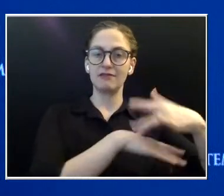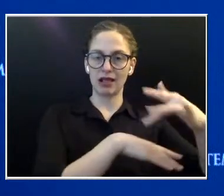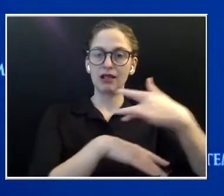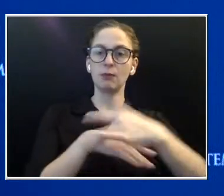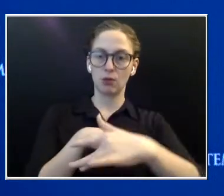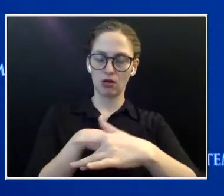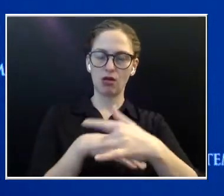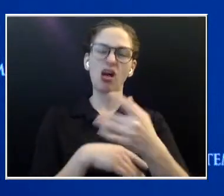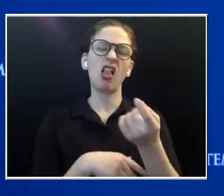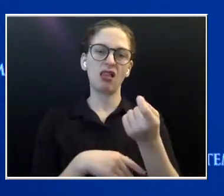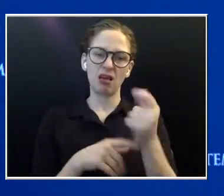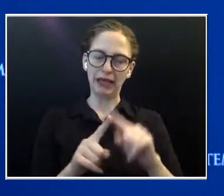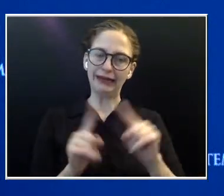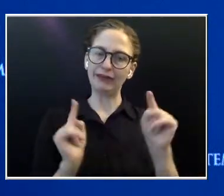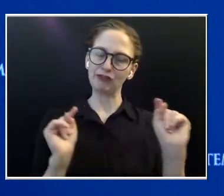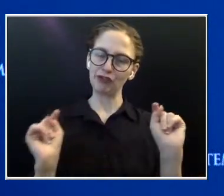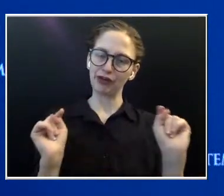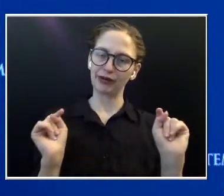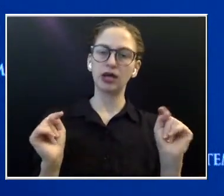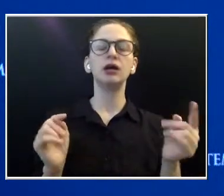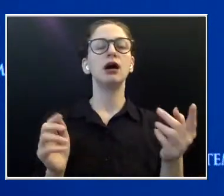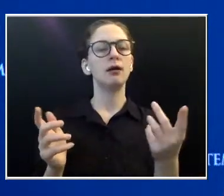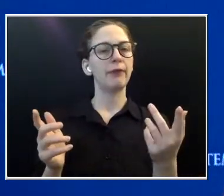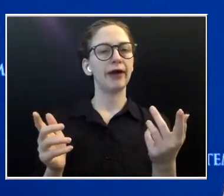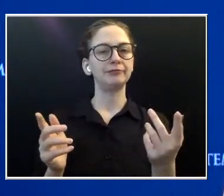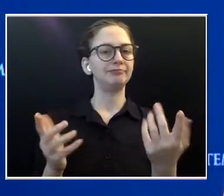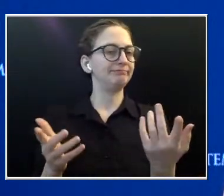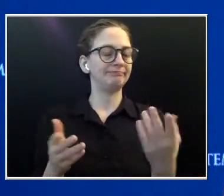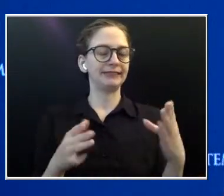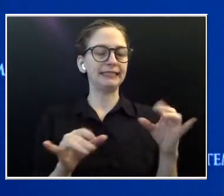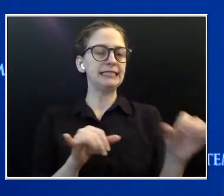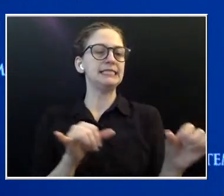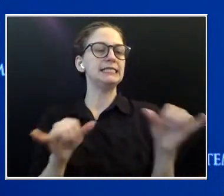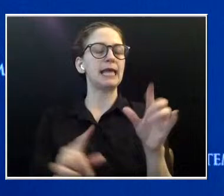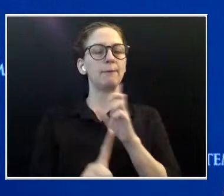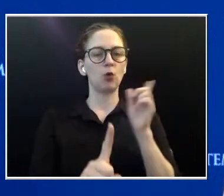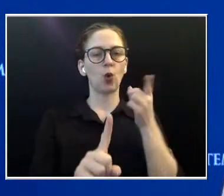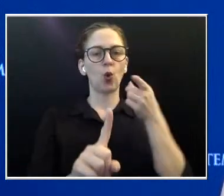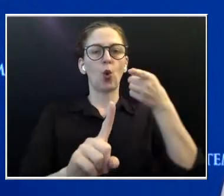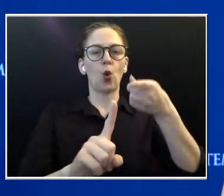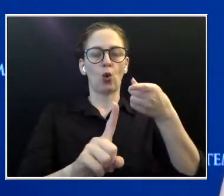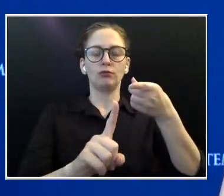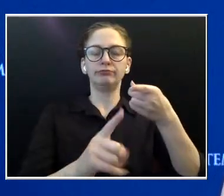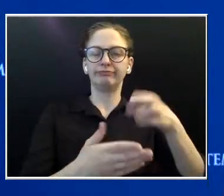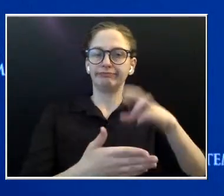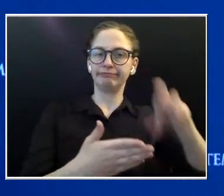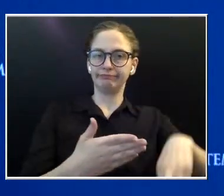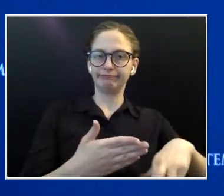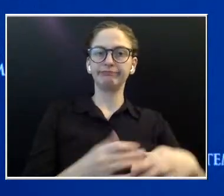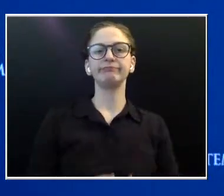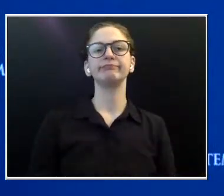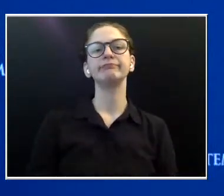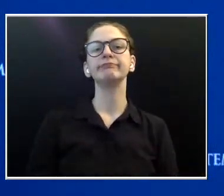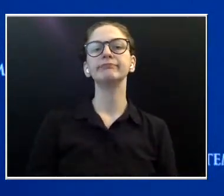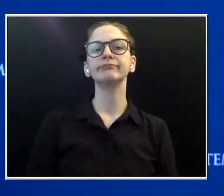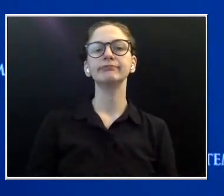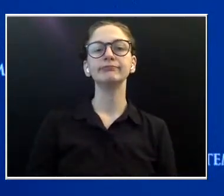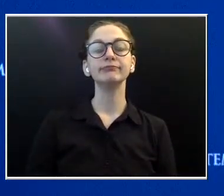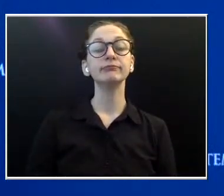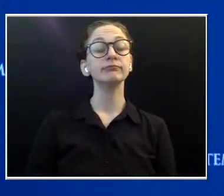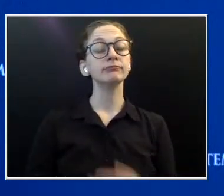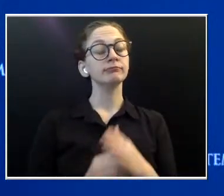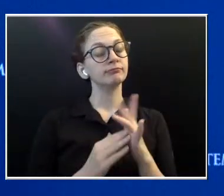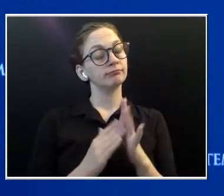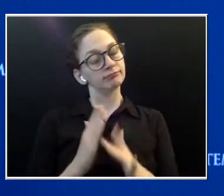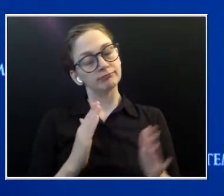both directed at the same end outcome for our patients. Most importantly, we really need to get the